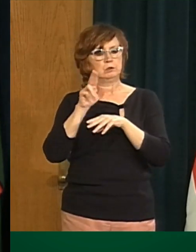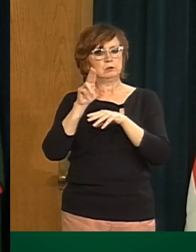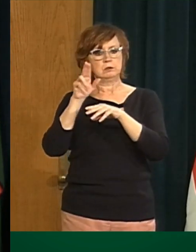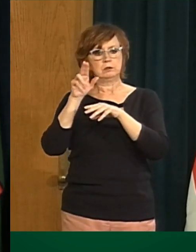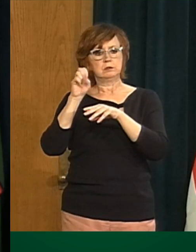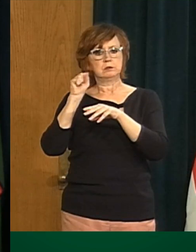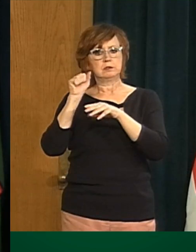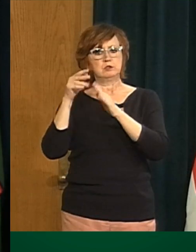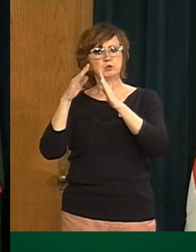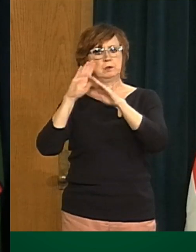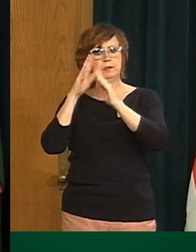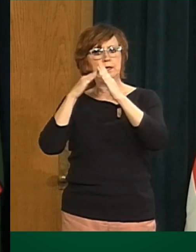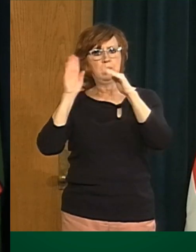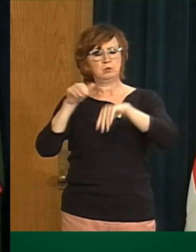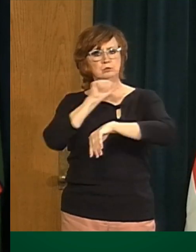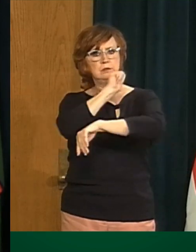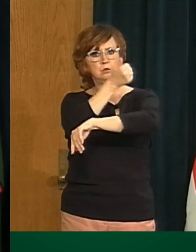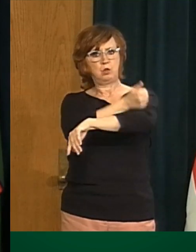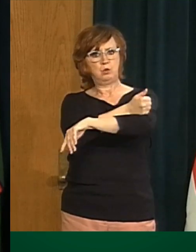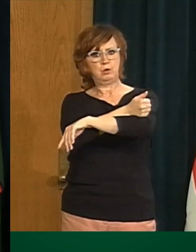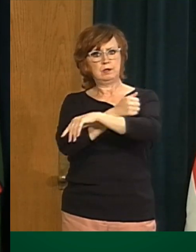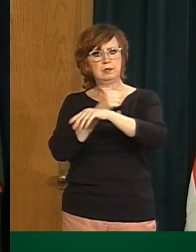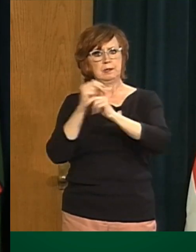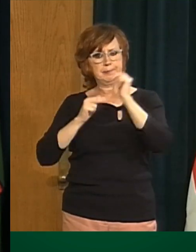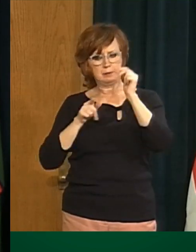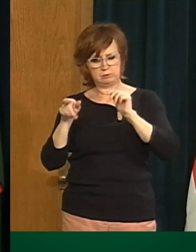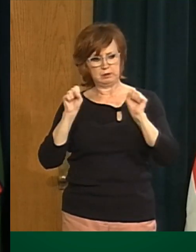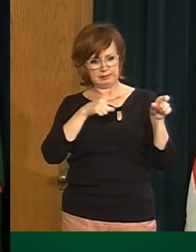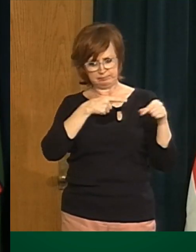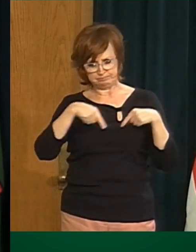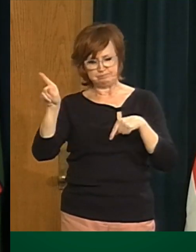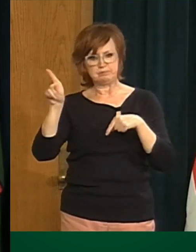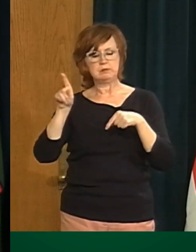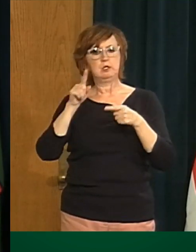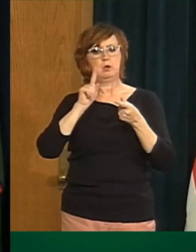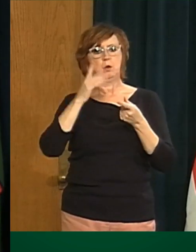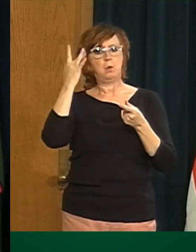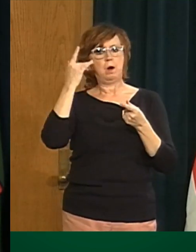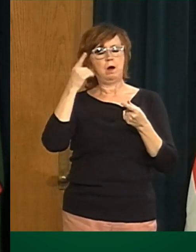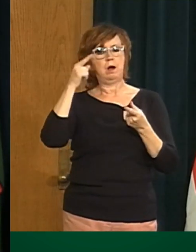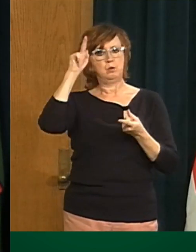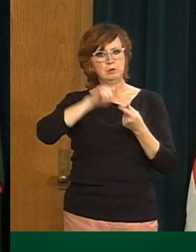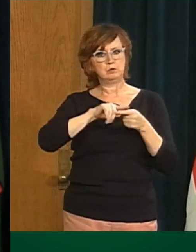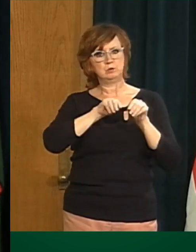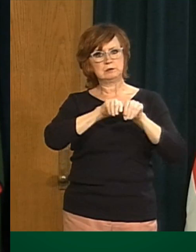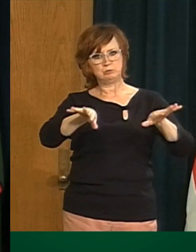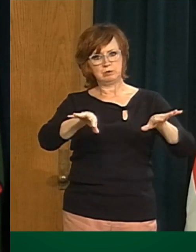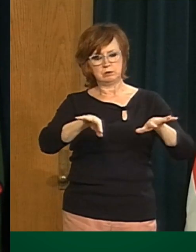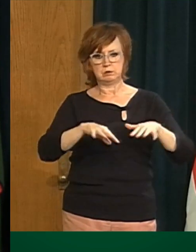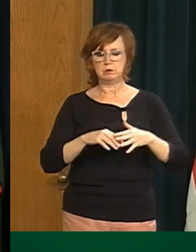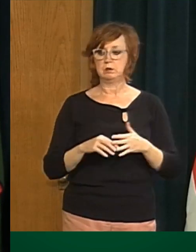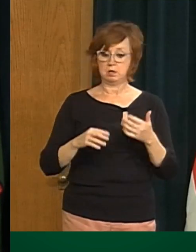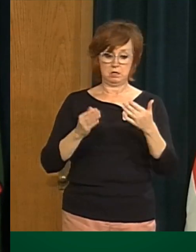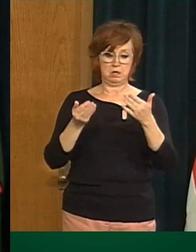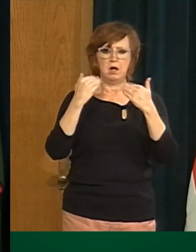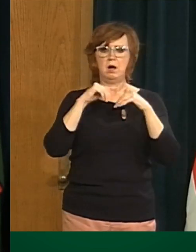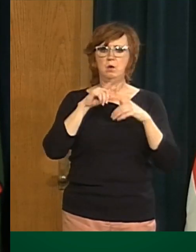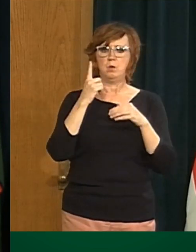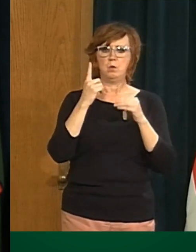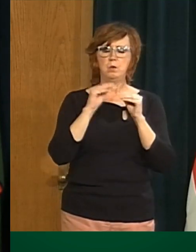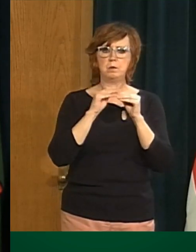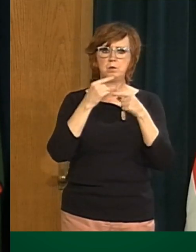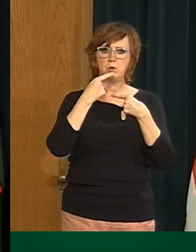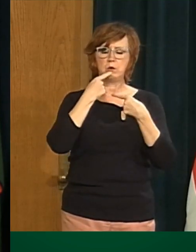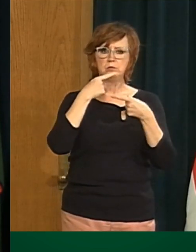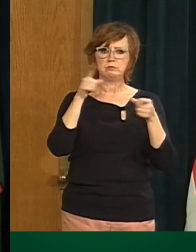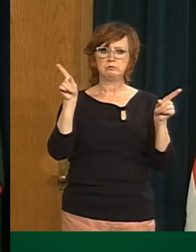stem this virus spread. You're also going to see, in conjunction with the northern leaders, an